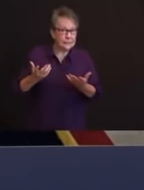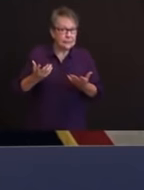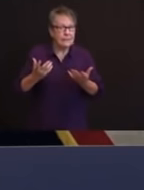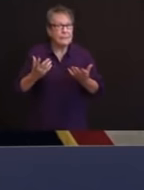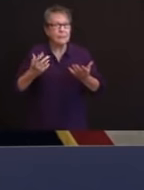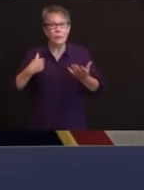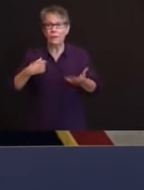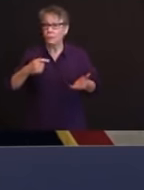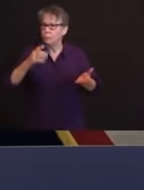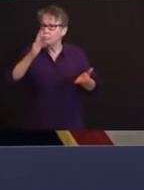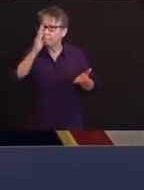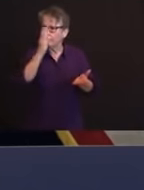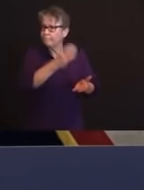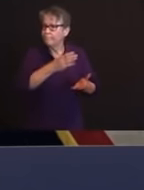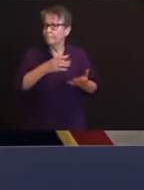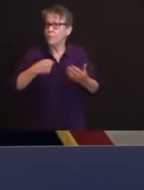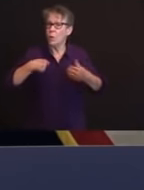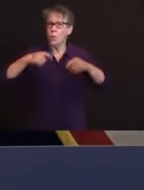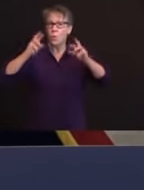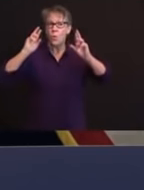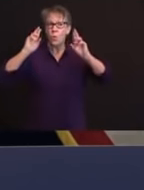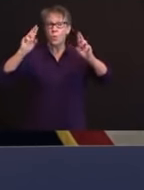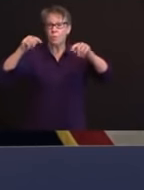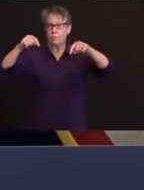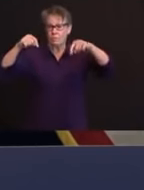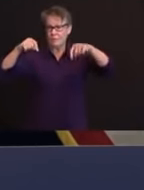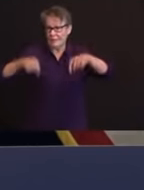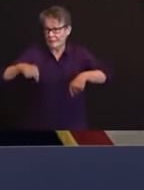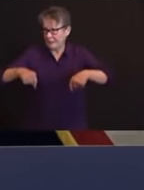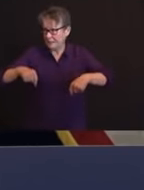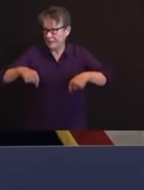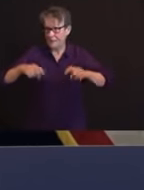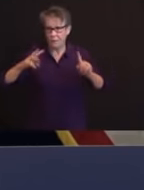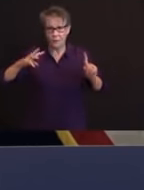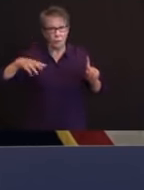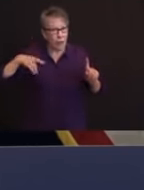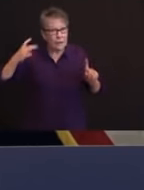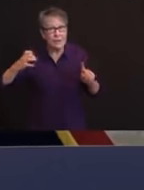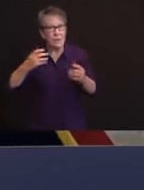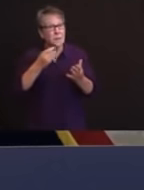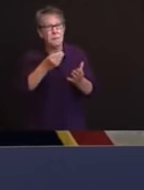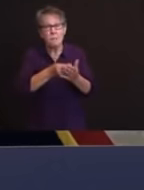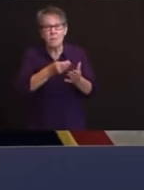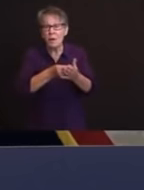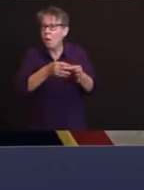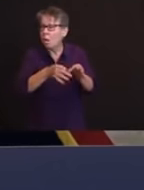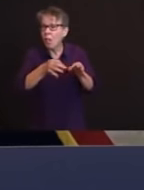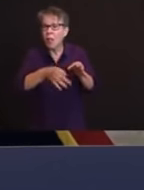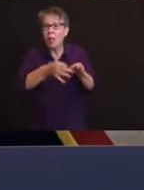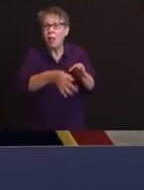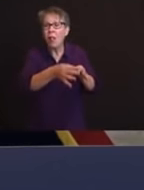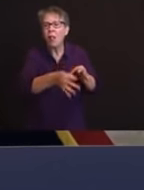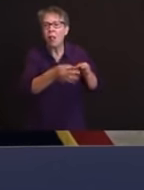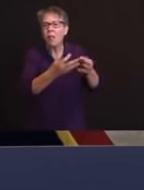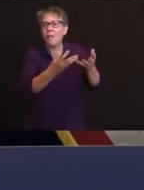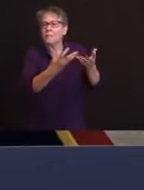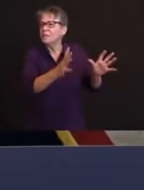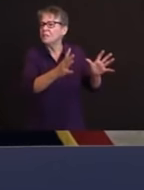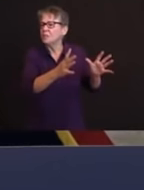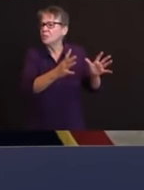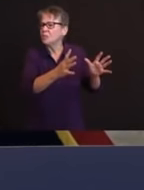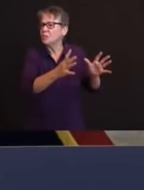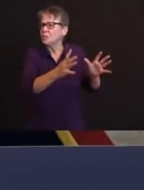my hope that this is not going to be held up in the Senate by Mitch McConnell. It is my hope that we now